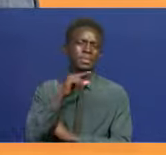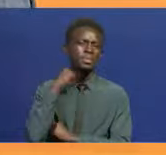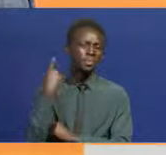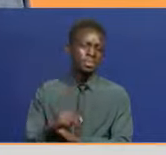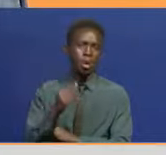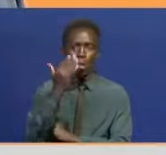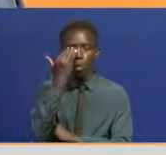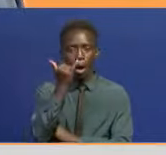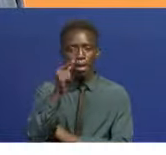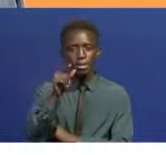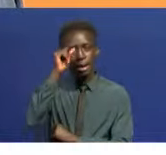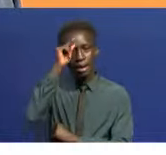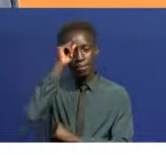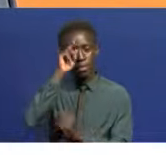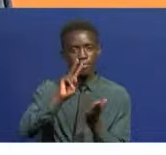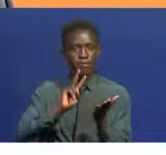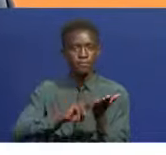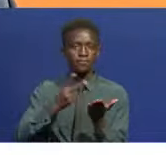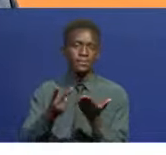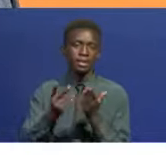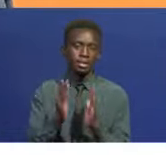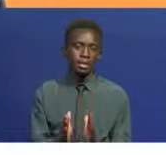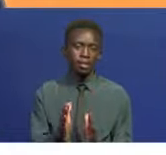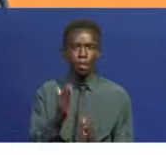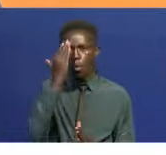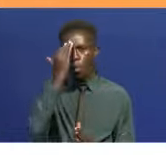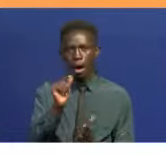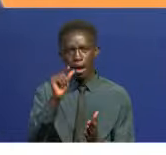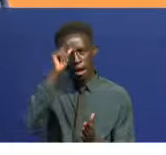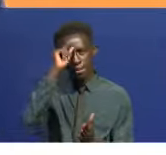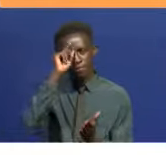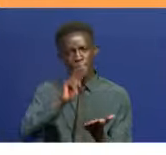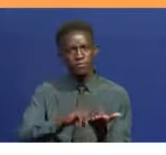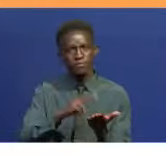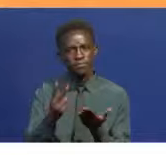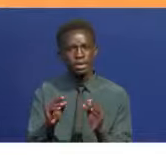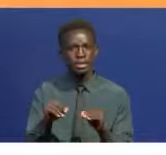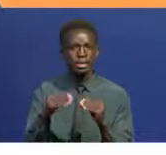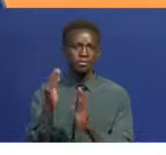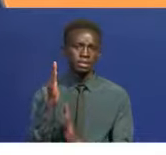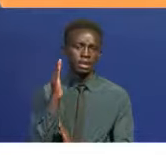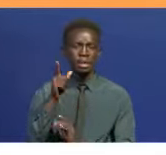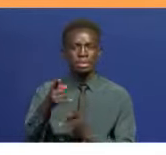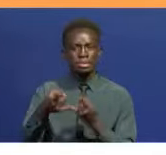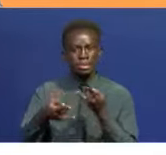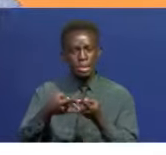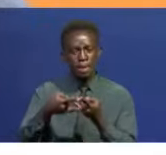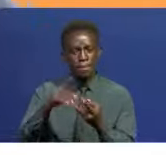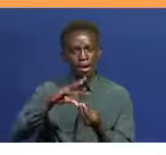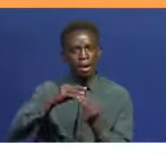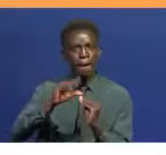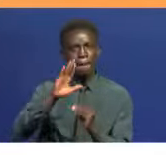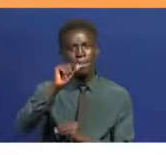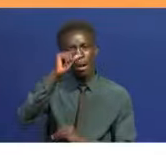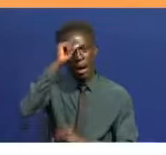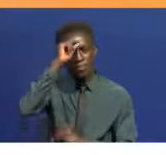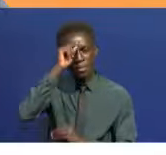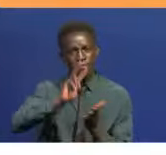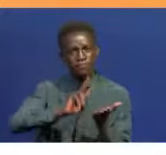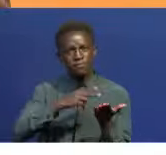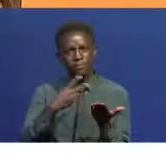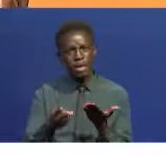a governmental failure. Why has the government failed to provide security? That gap that has been created by the government failure